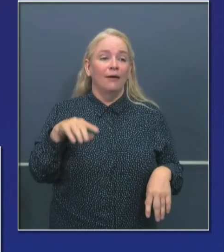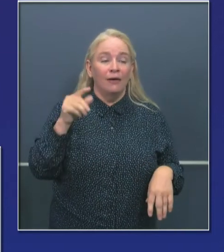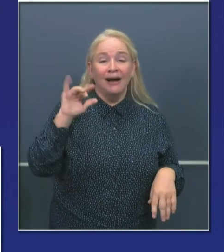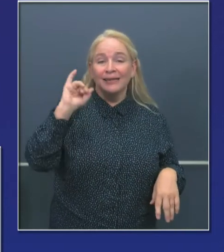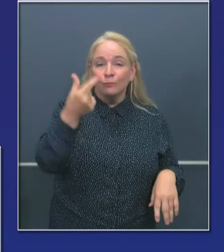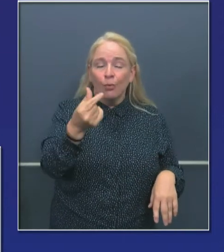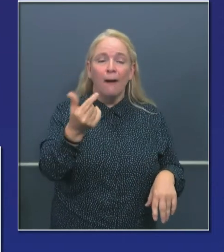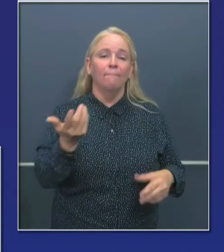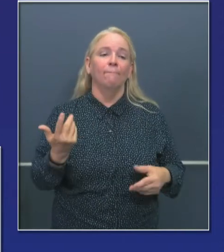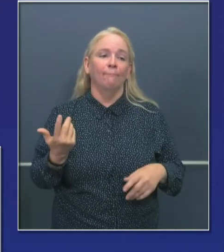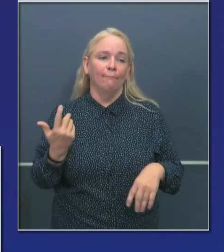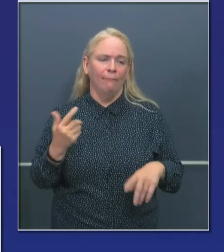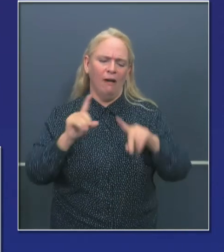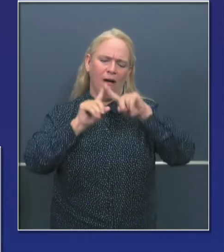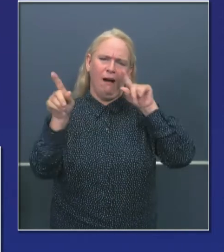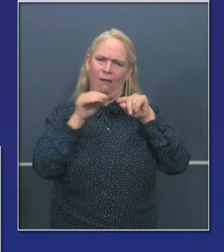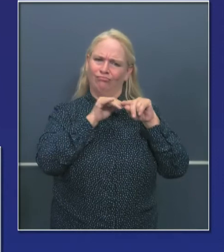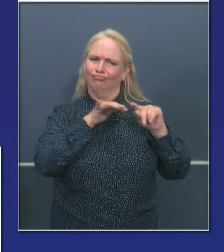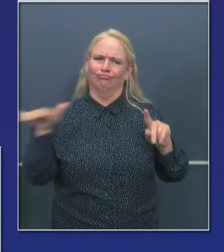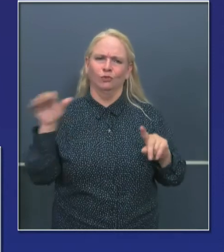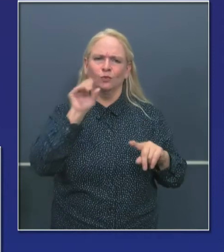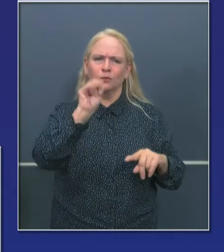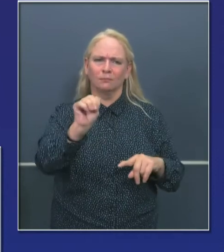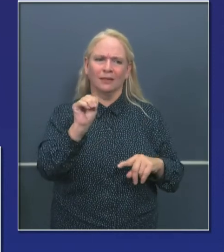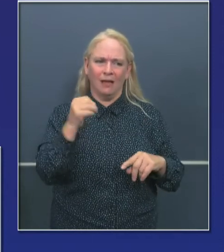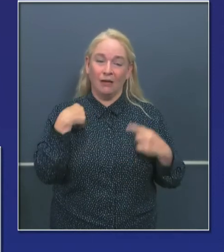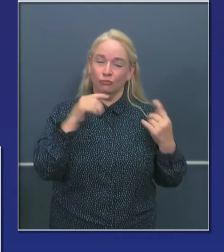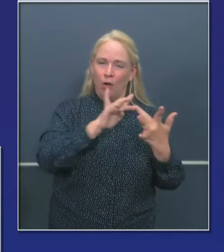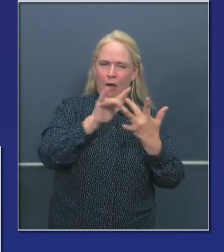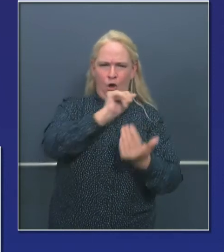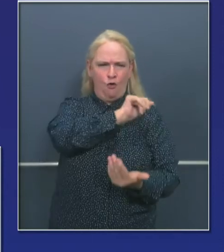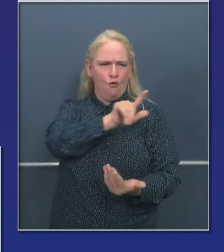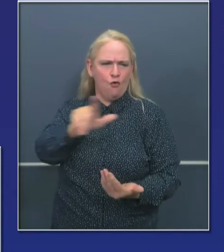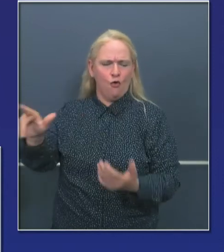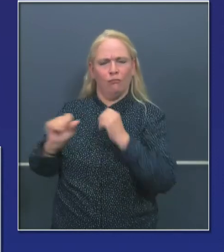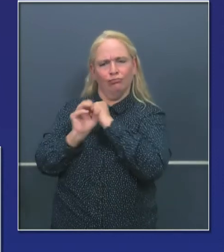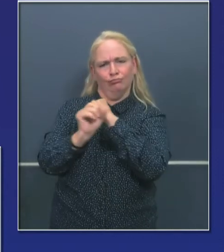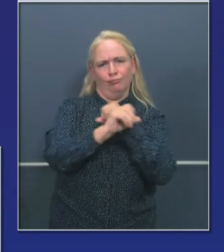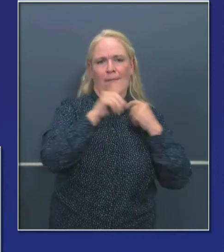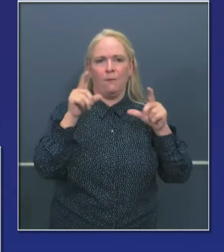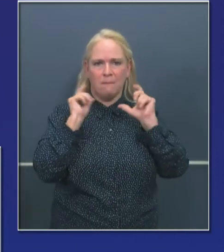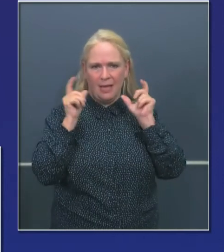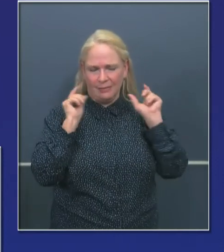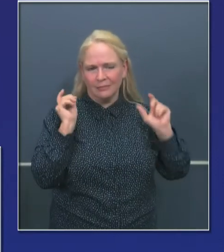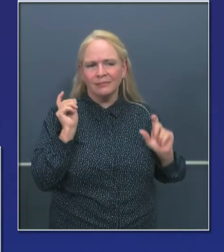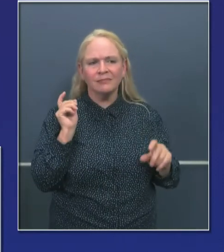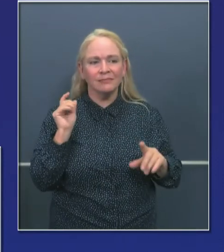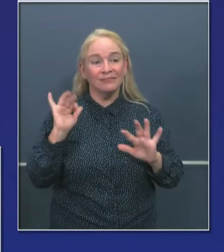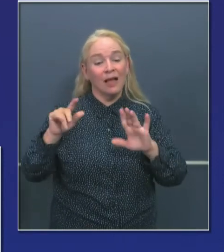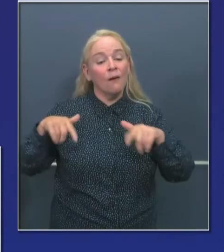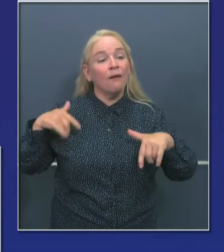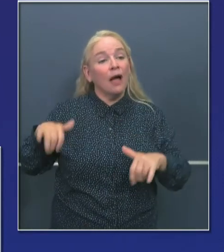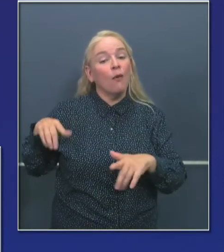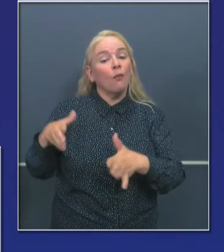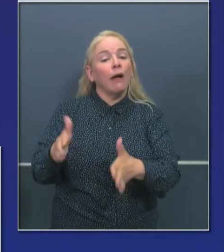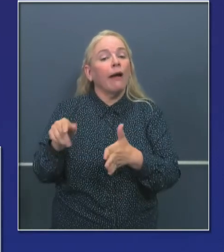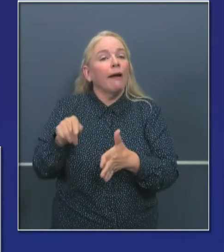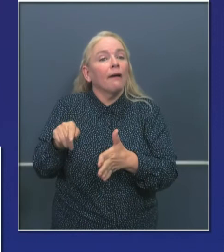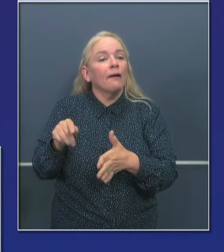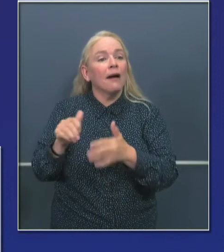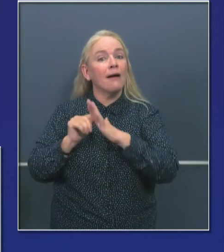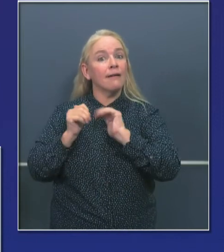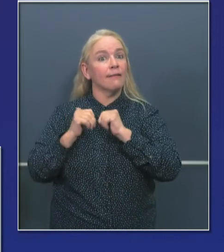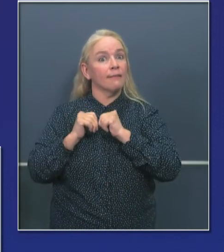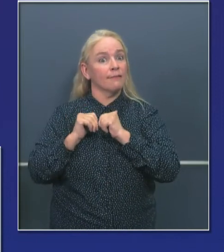media on large platforms. We tried to reach out, but we did so in more of an episodic way. We are now